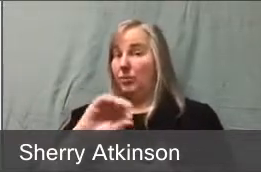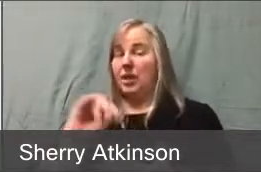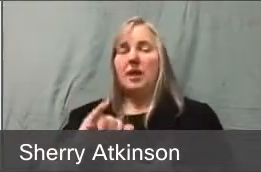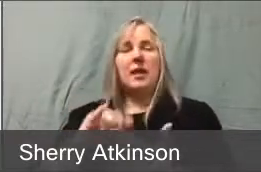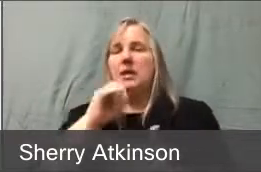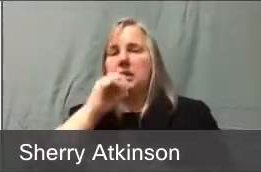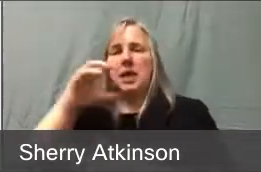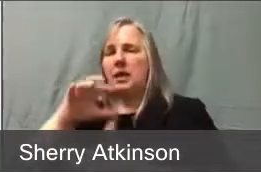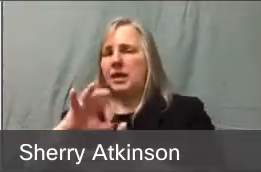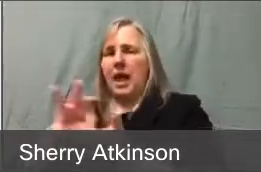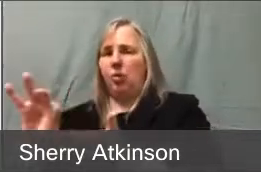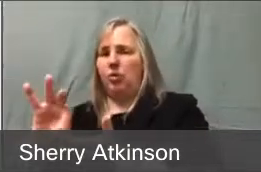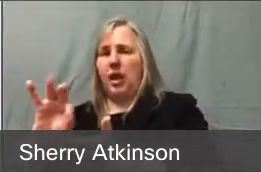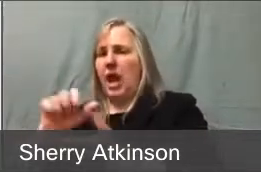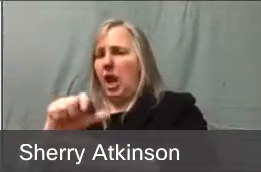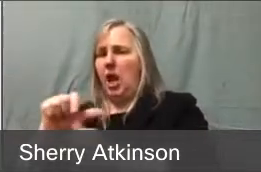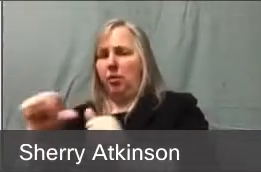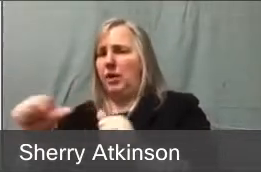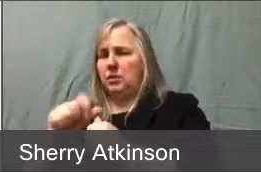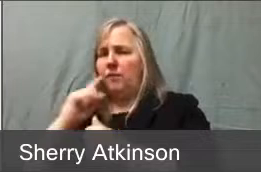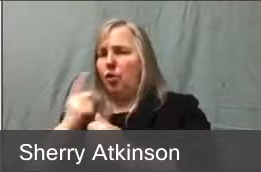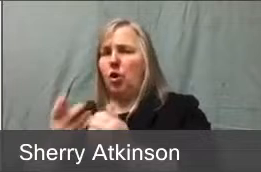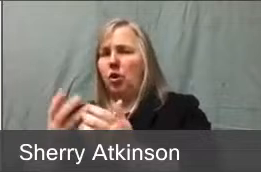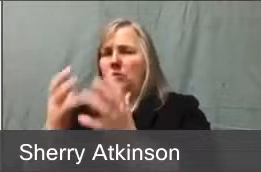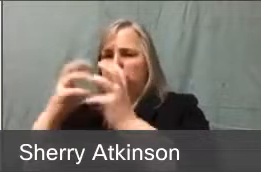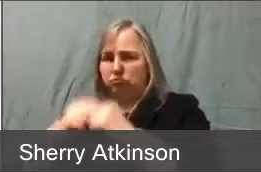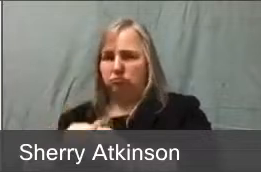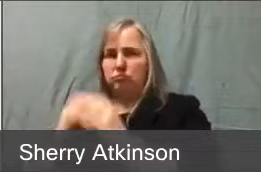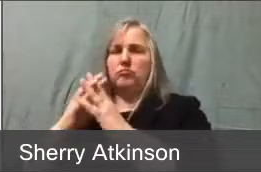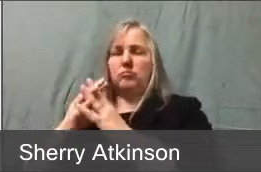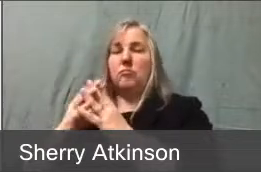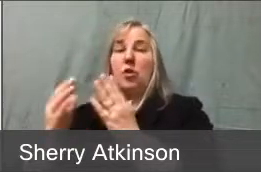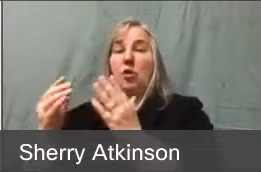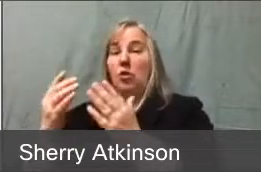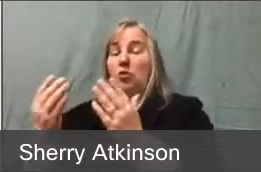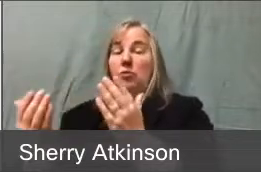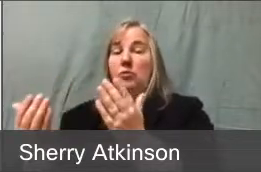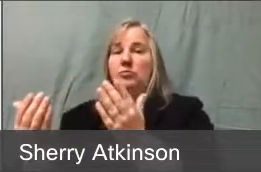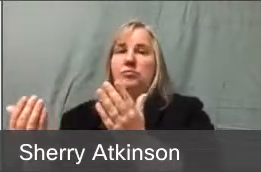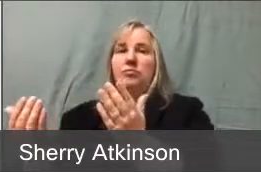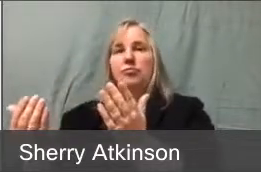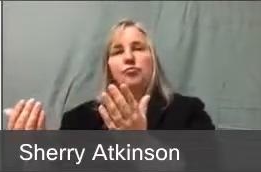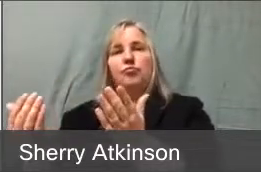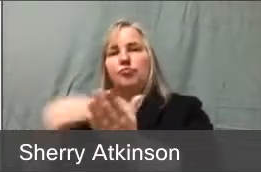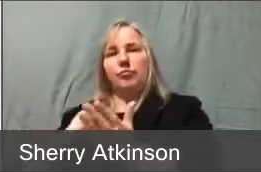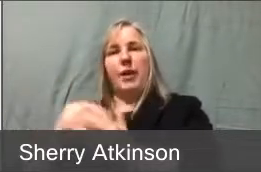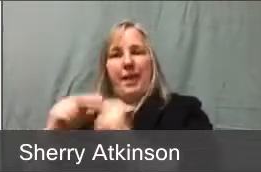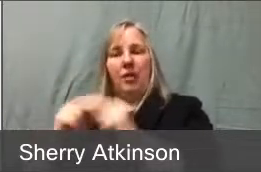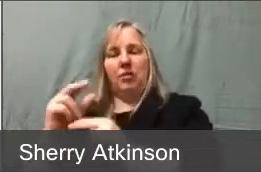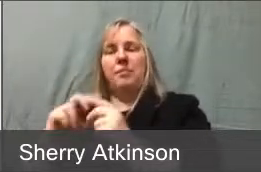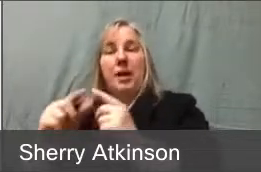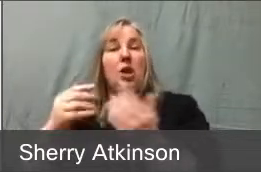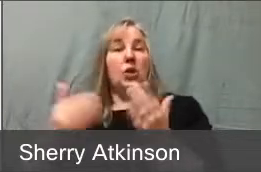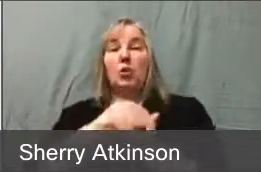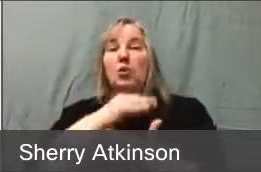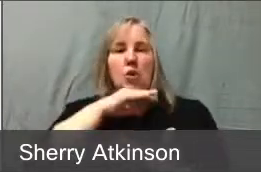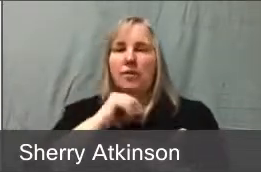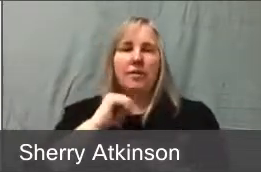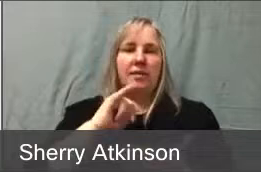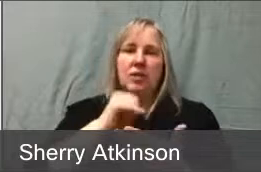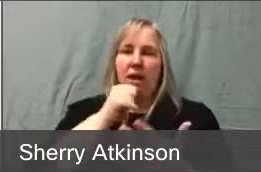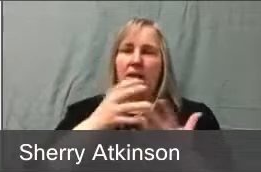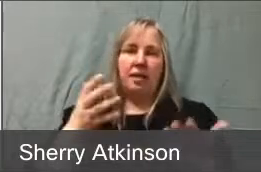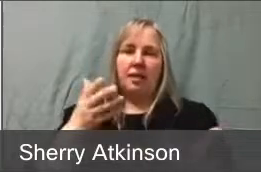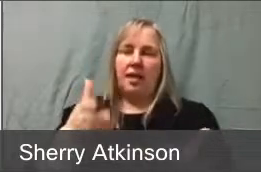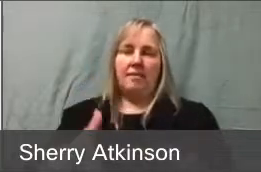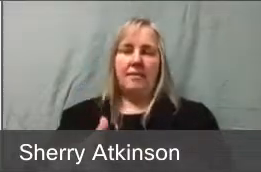as new dirt, there's not a whole lot of it. And then obviously, the tepid national business cycle. I